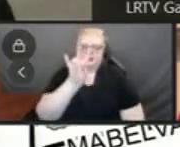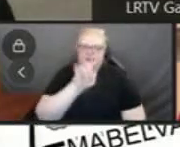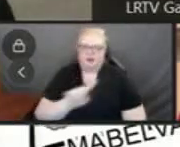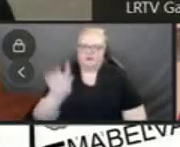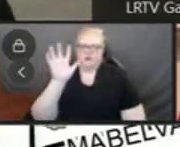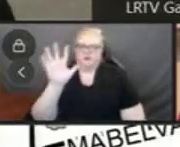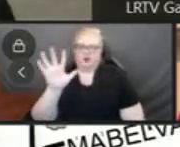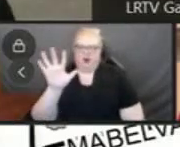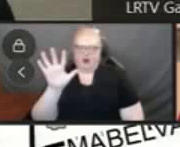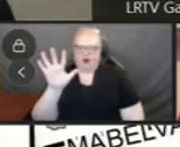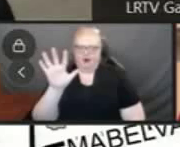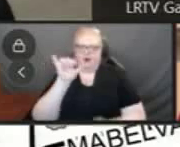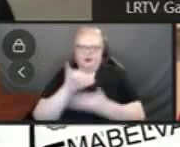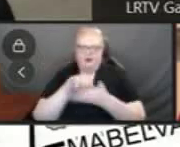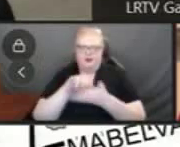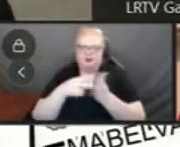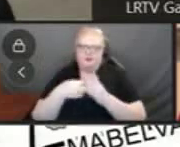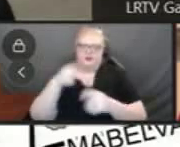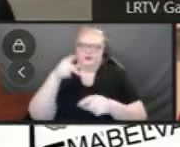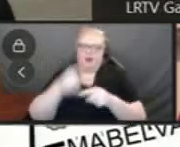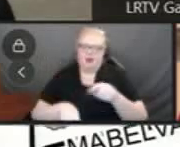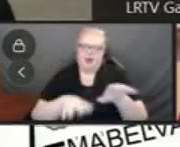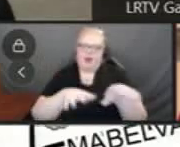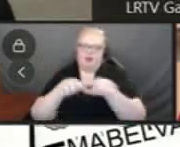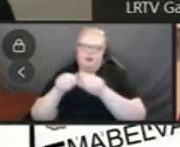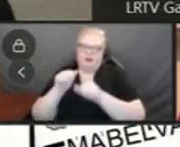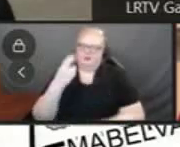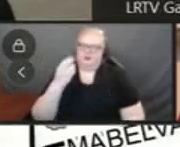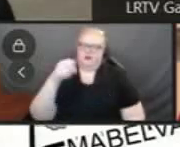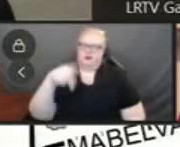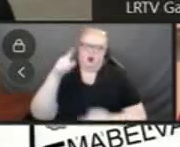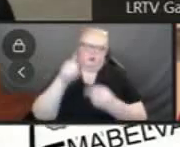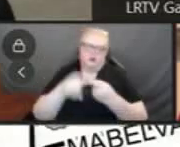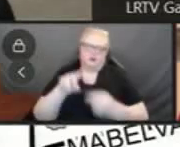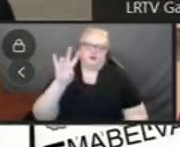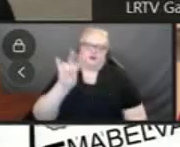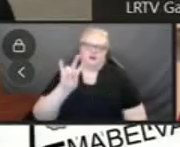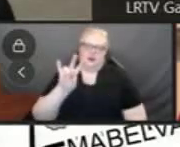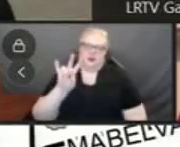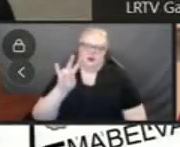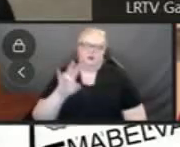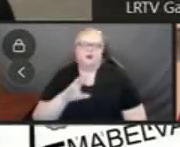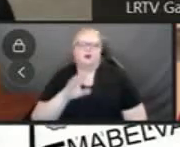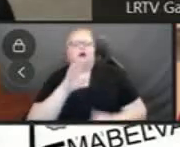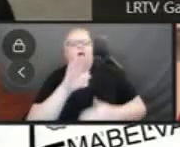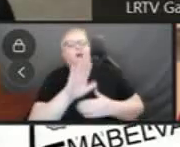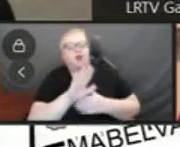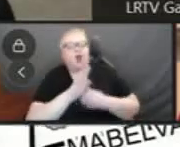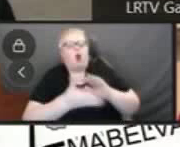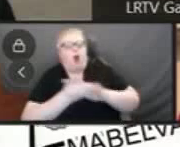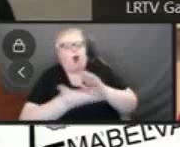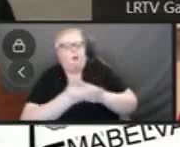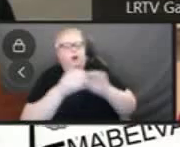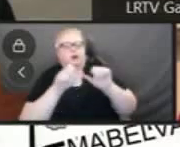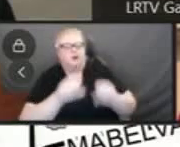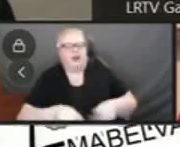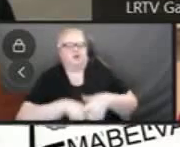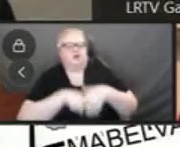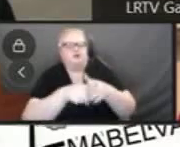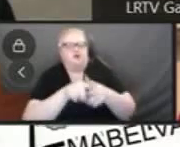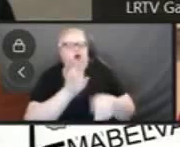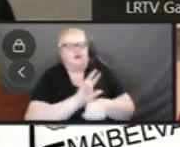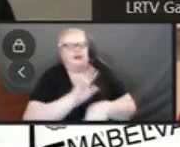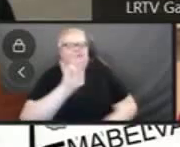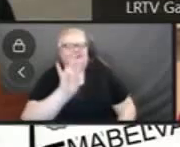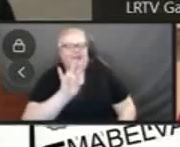5. Does that mean they cannot leave the shop until 7 o'clock? It means operation can start at 7 o'clock. That means if